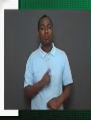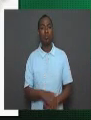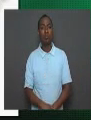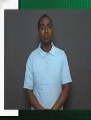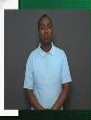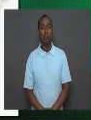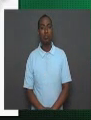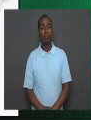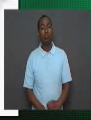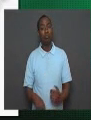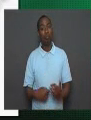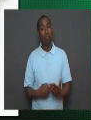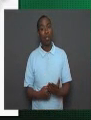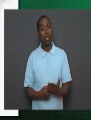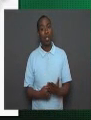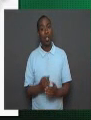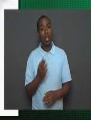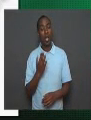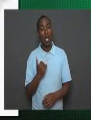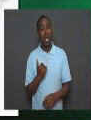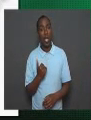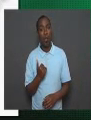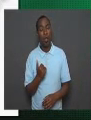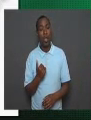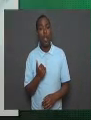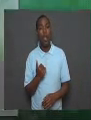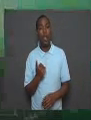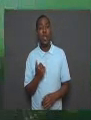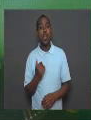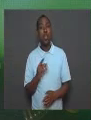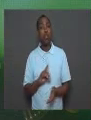That is why doctors examine those areas.